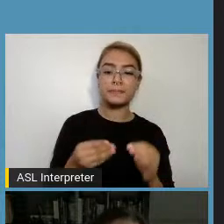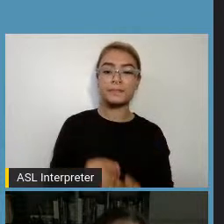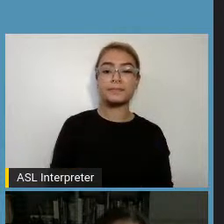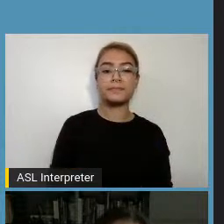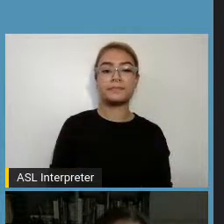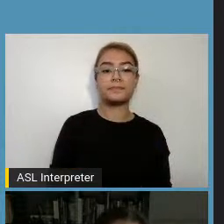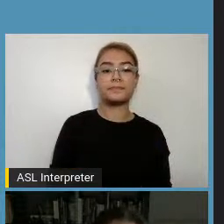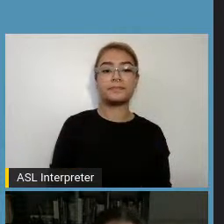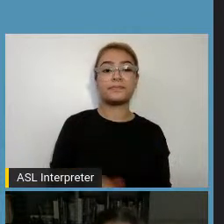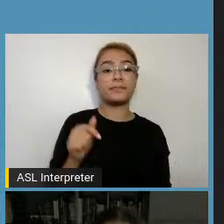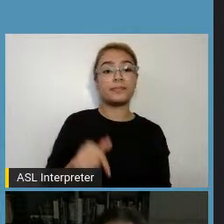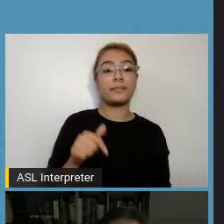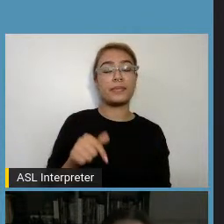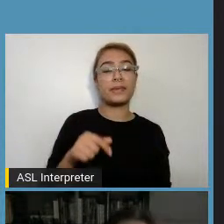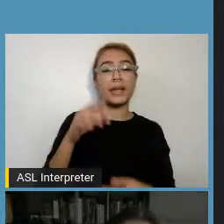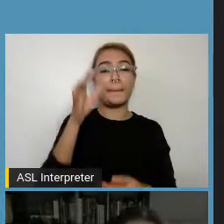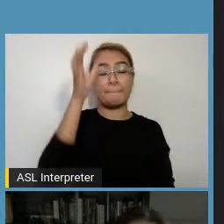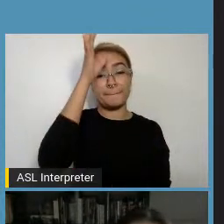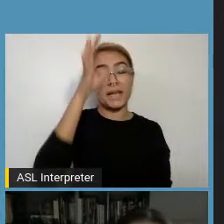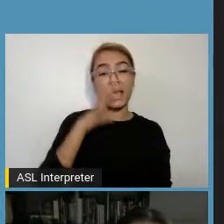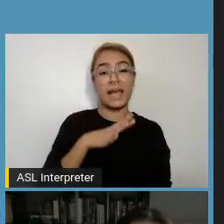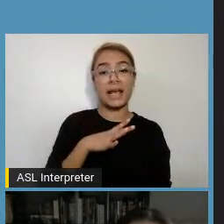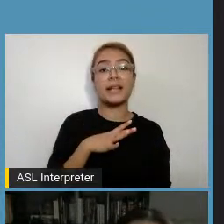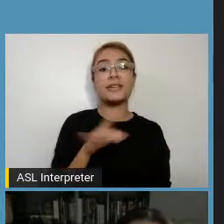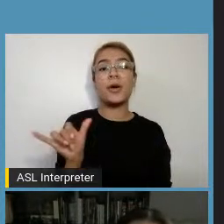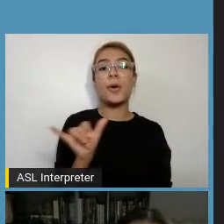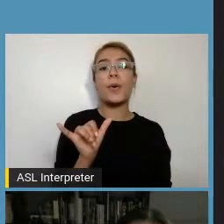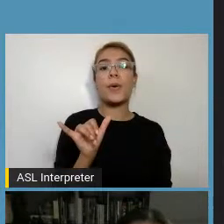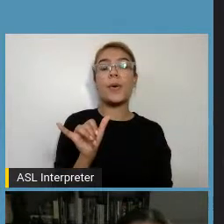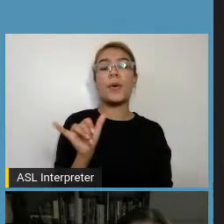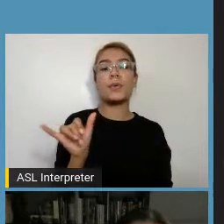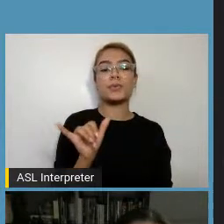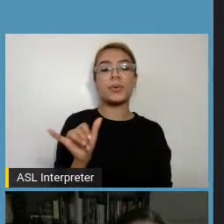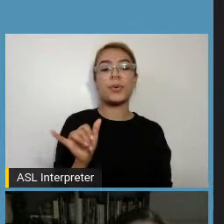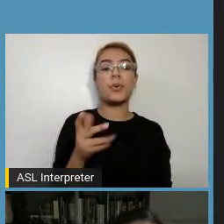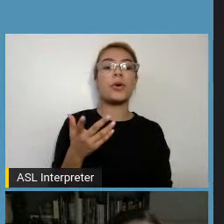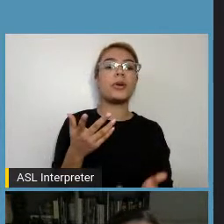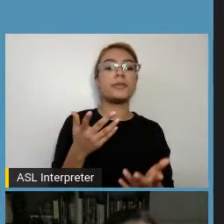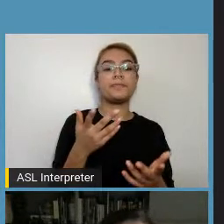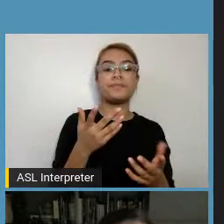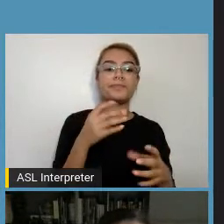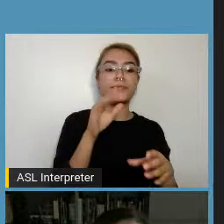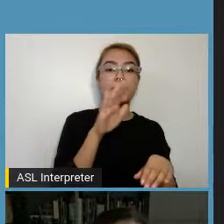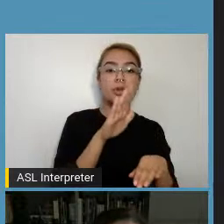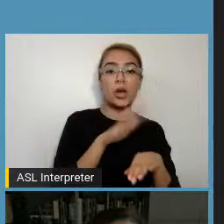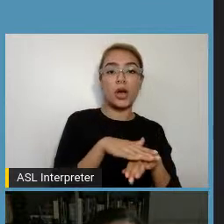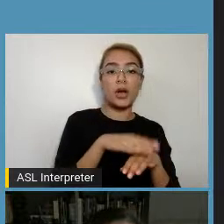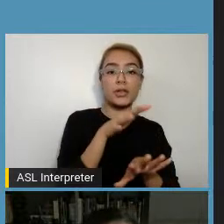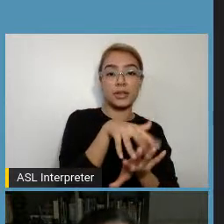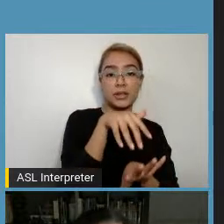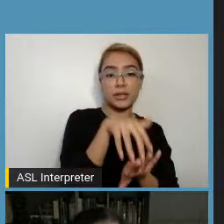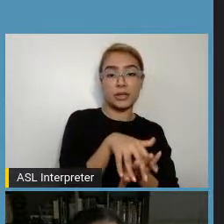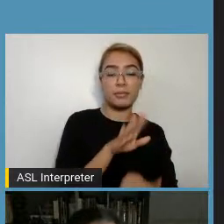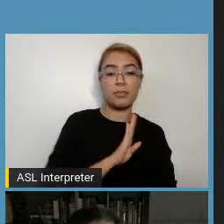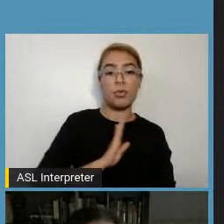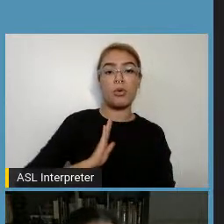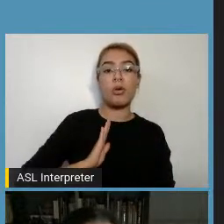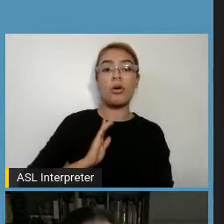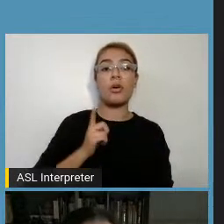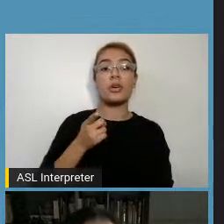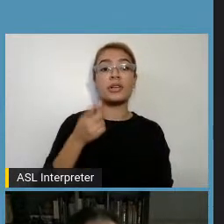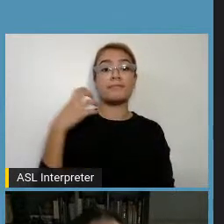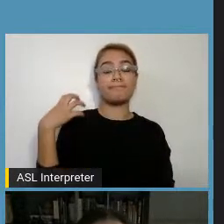This is Darren Perry. He is also on our Native American Advisory Board, and he is the chief of